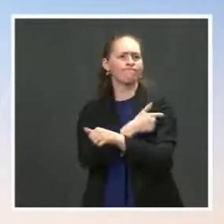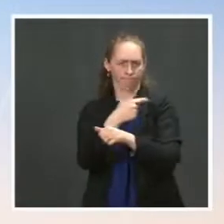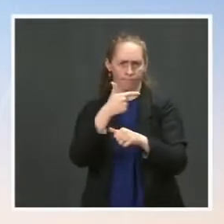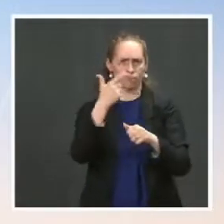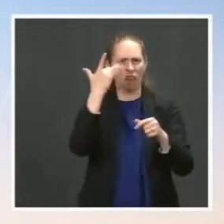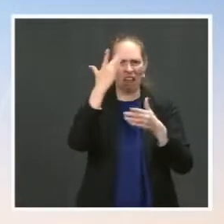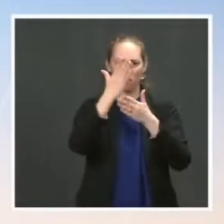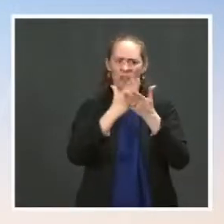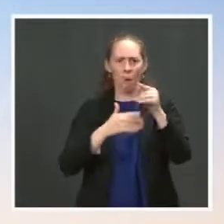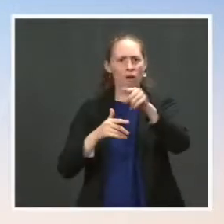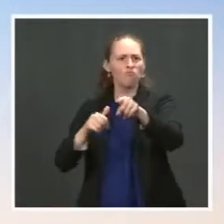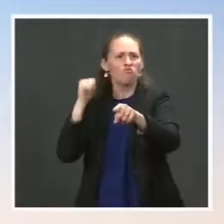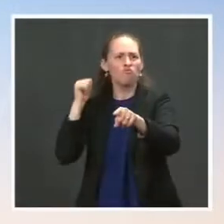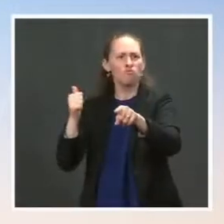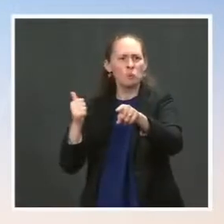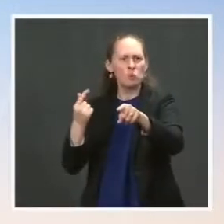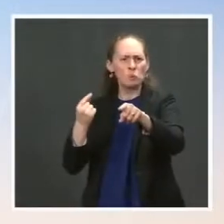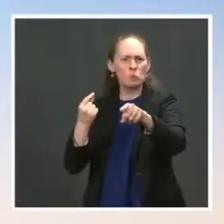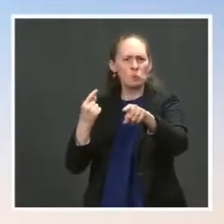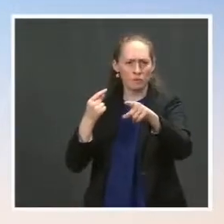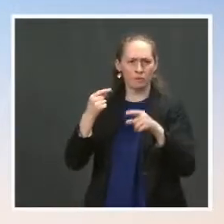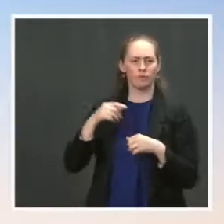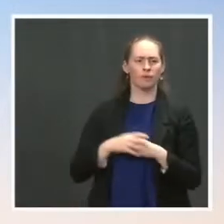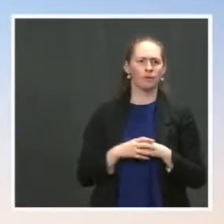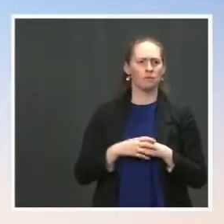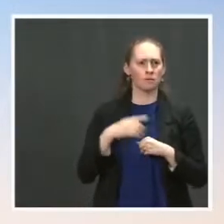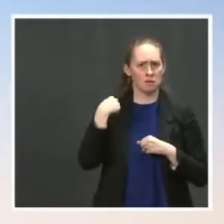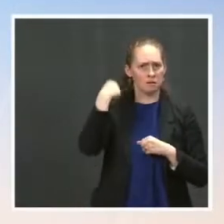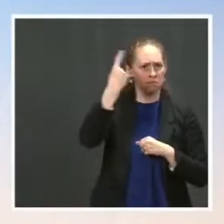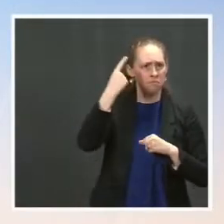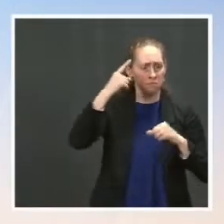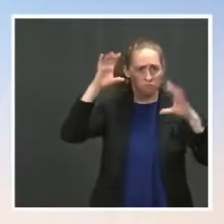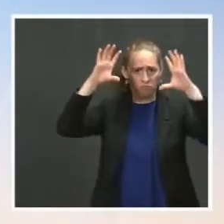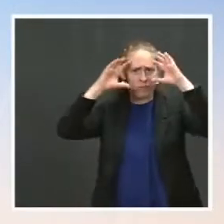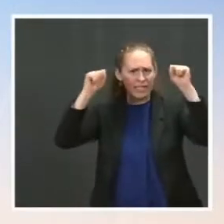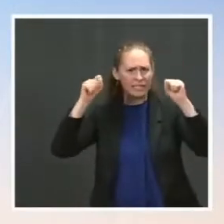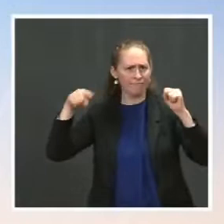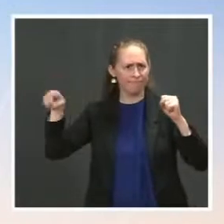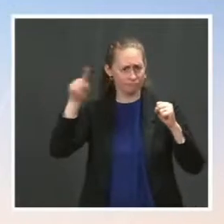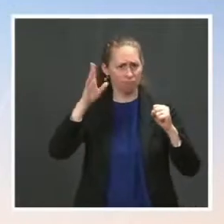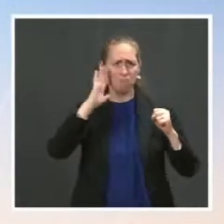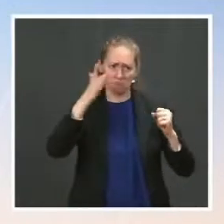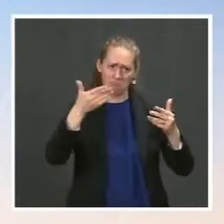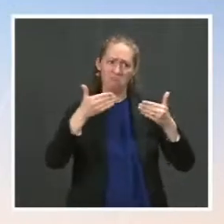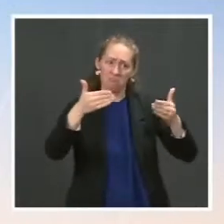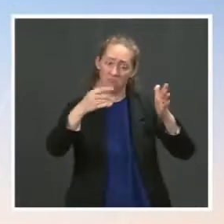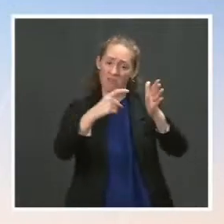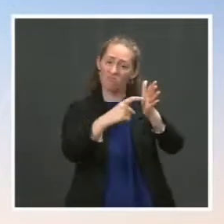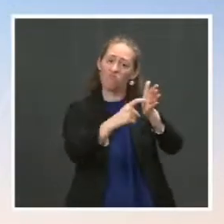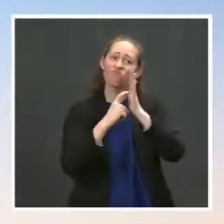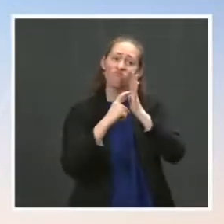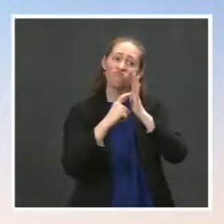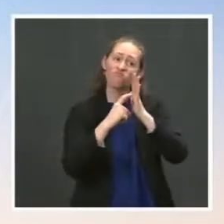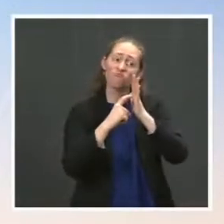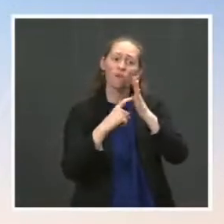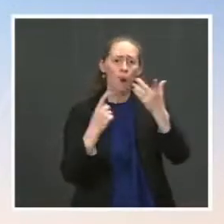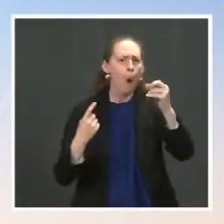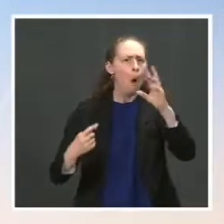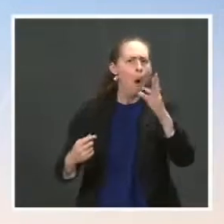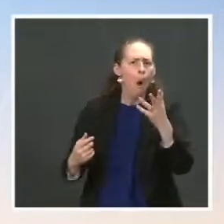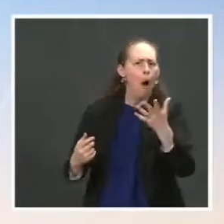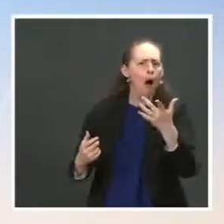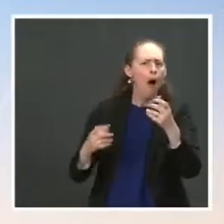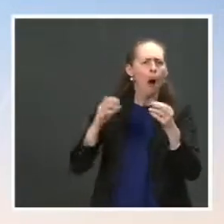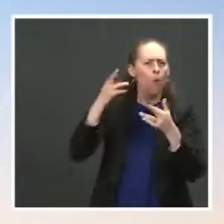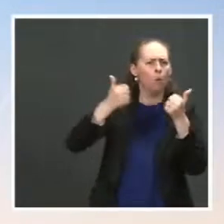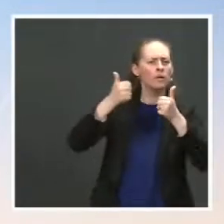would refer to the advice and view of the Secretary of Defense, so I'd point you to them for any point of view on that letter. I think, okay, thank